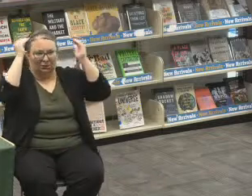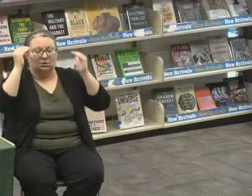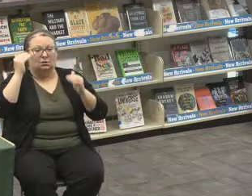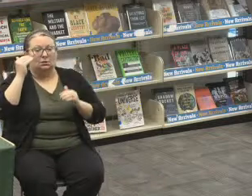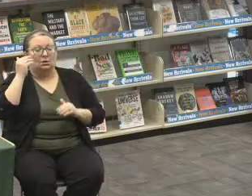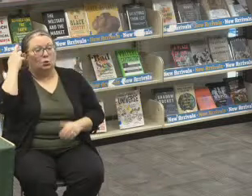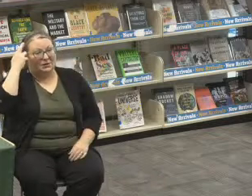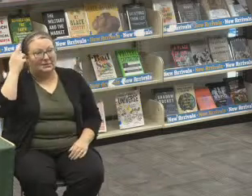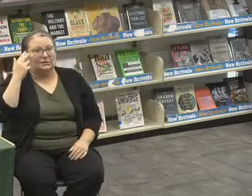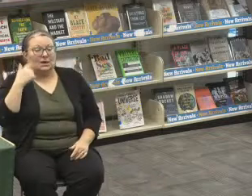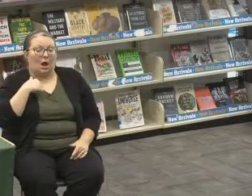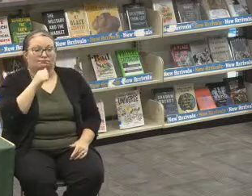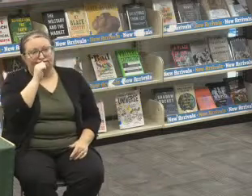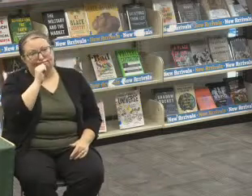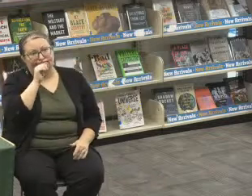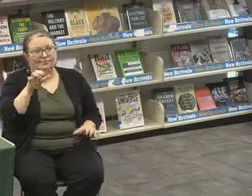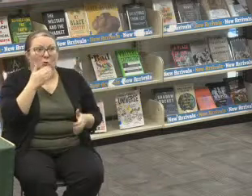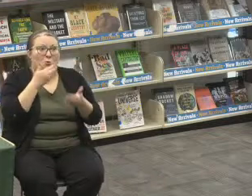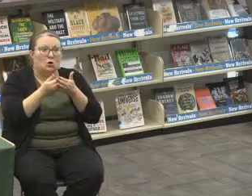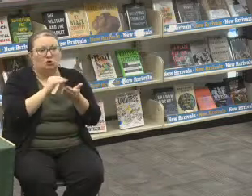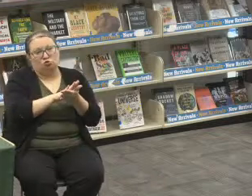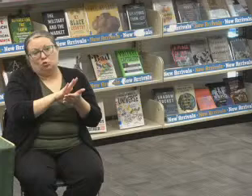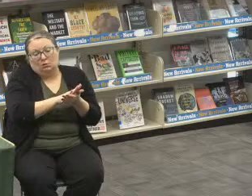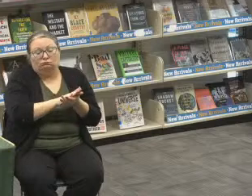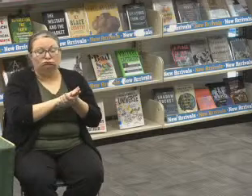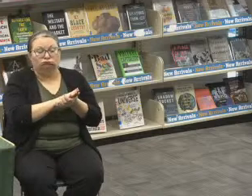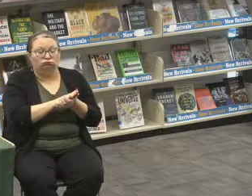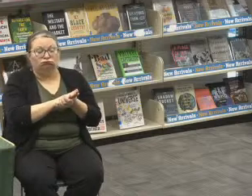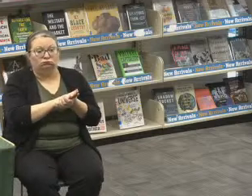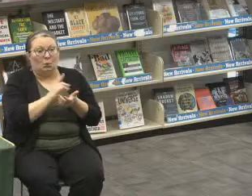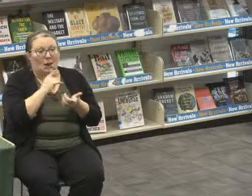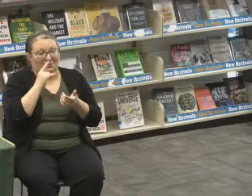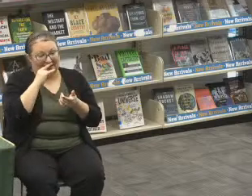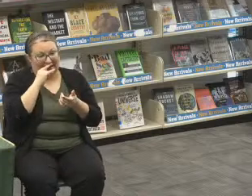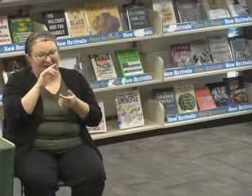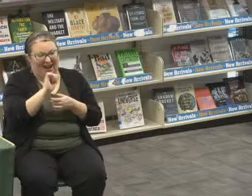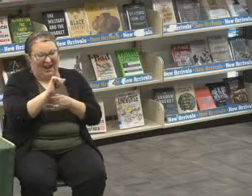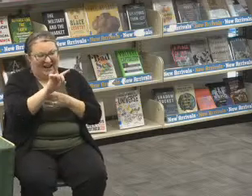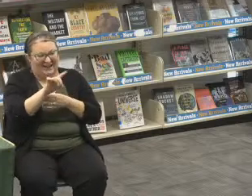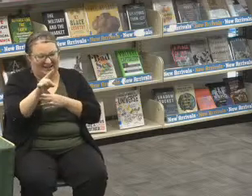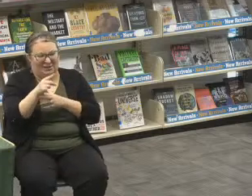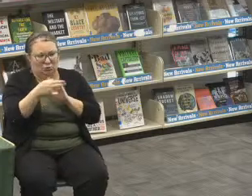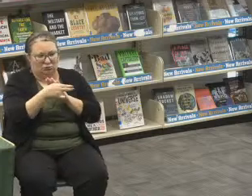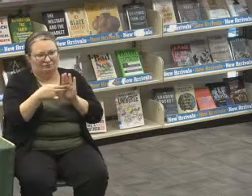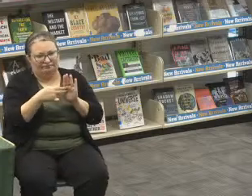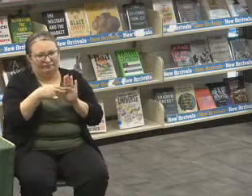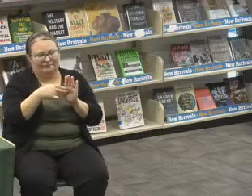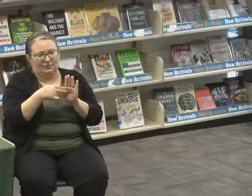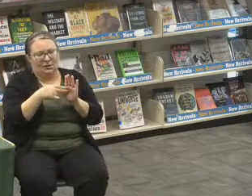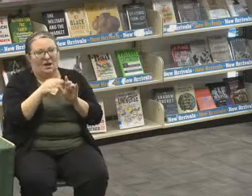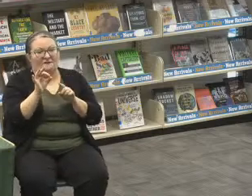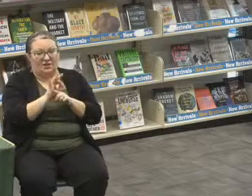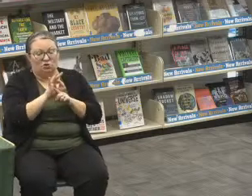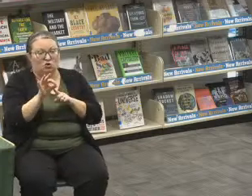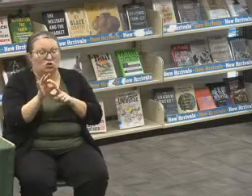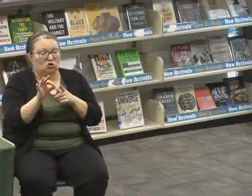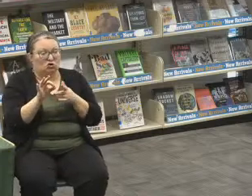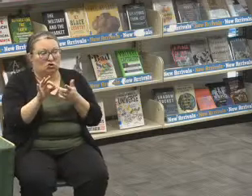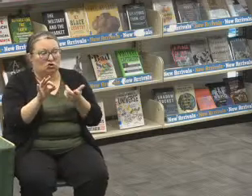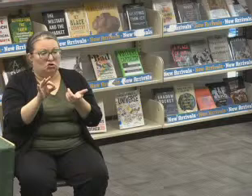that I probably did pretty good in school. When I was a kid, ADD was what it was called, and the feature of it was